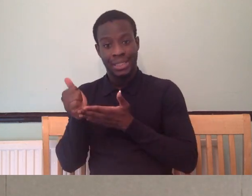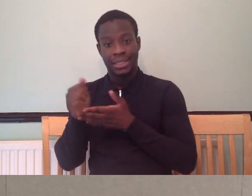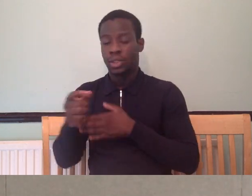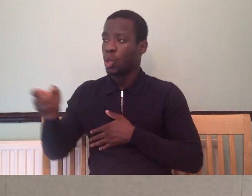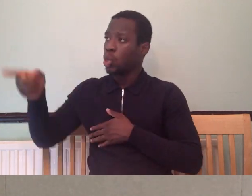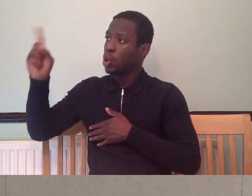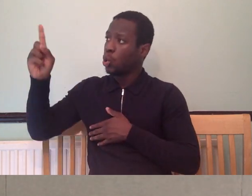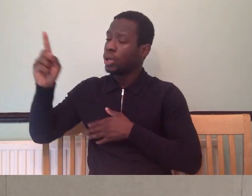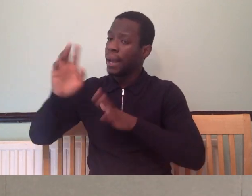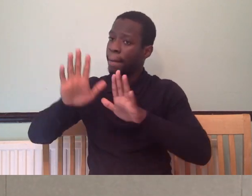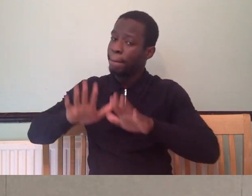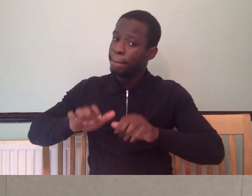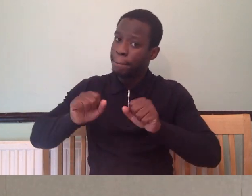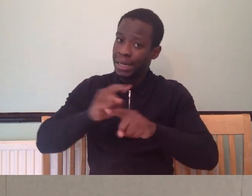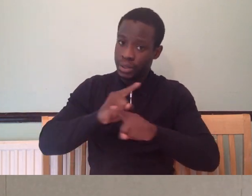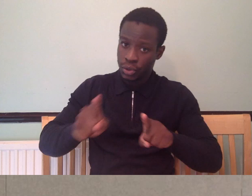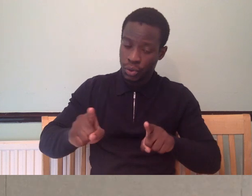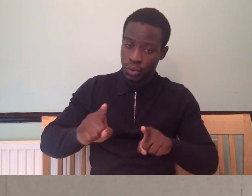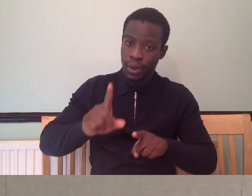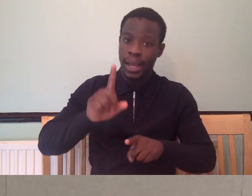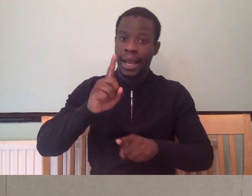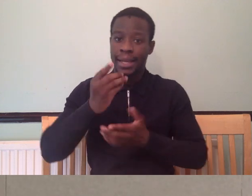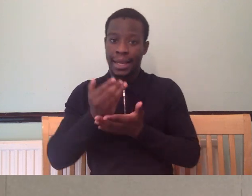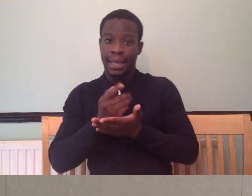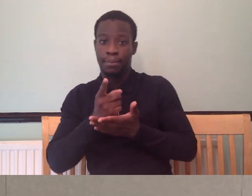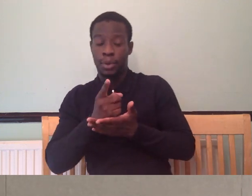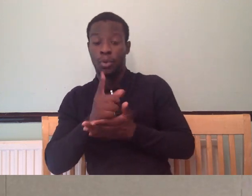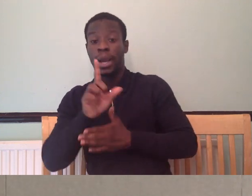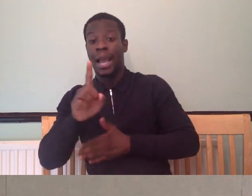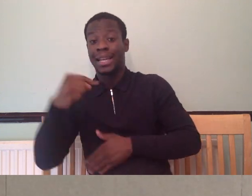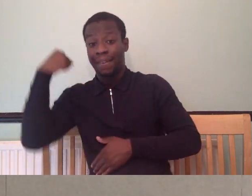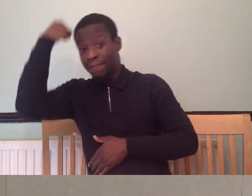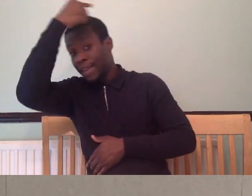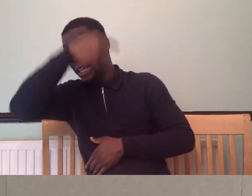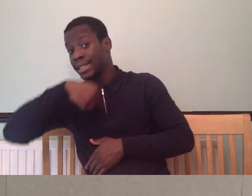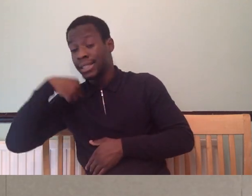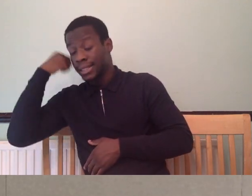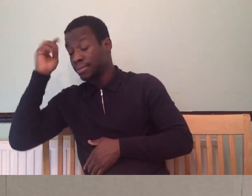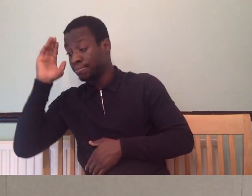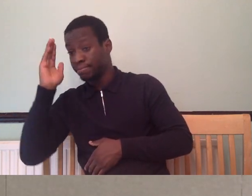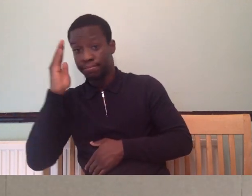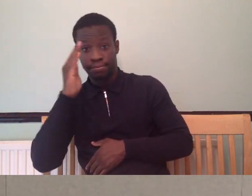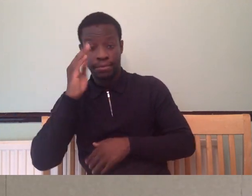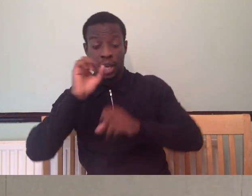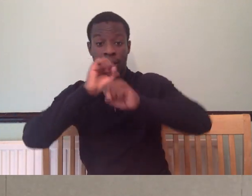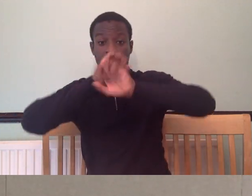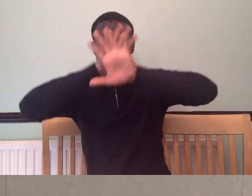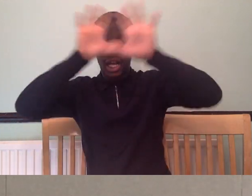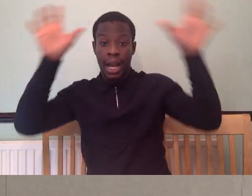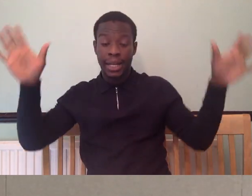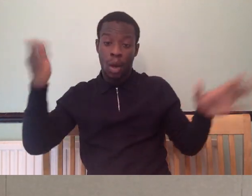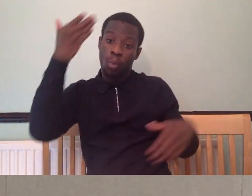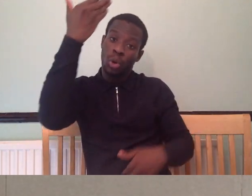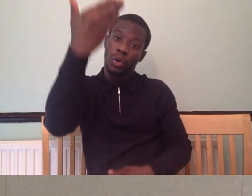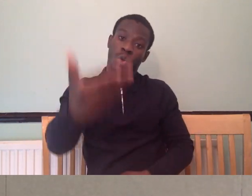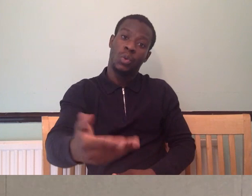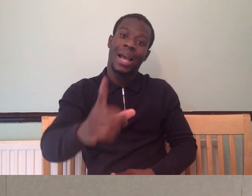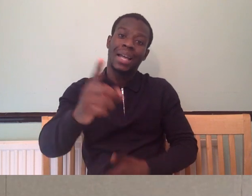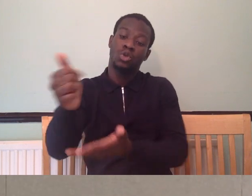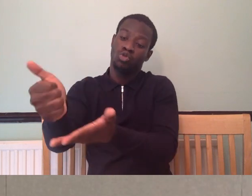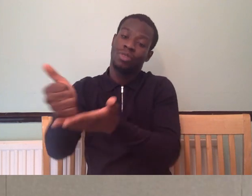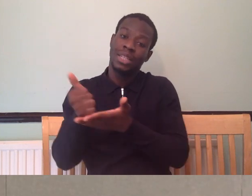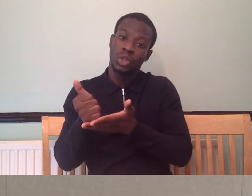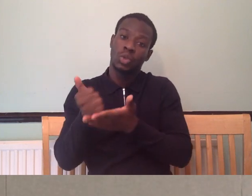bless you and keep you. The Lord make his face to shine upon you and be gracious to you.